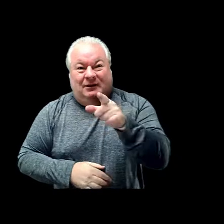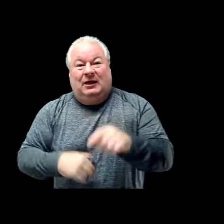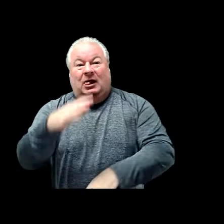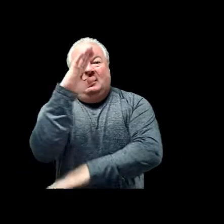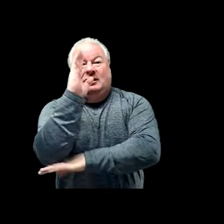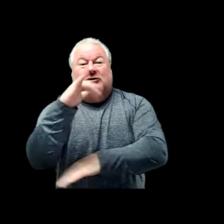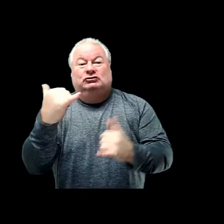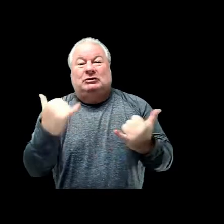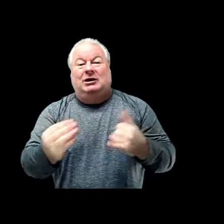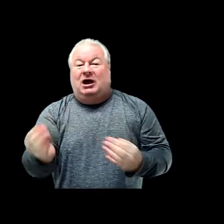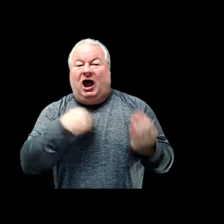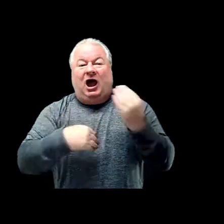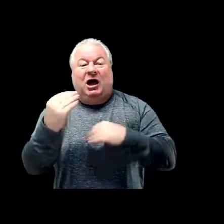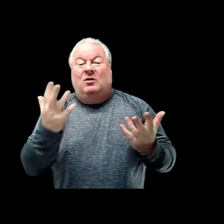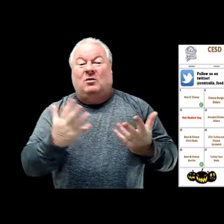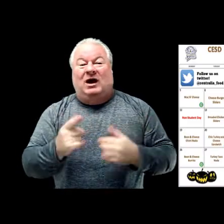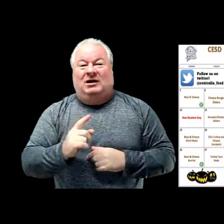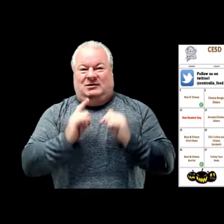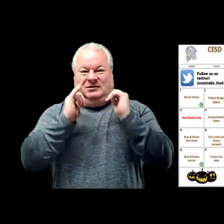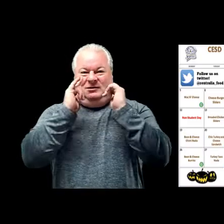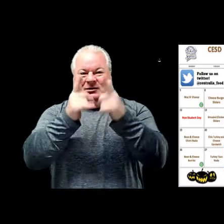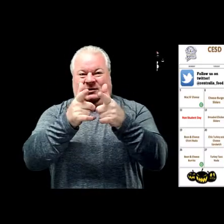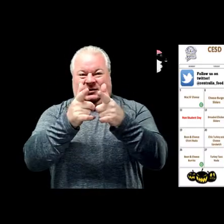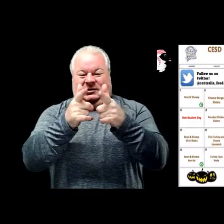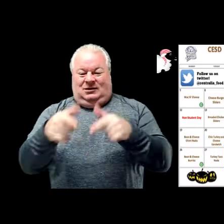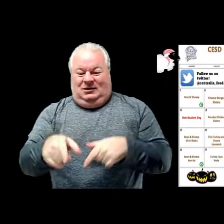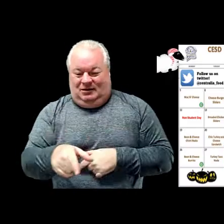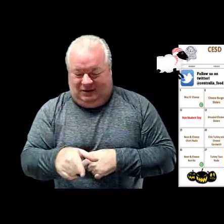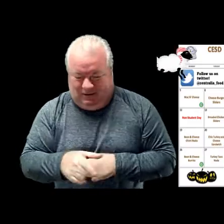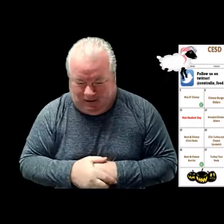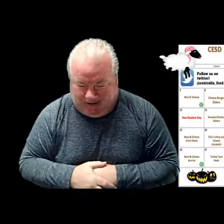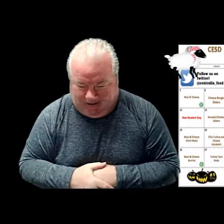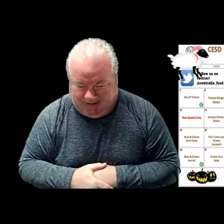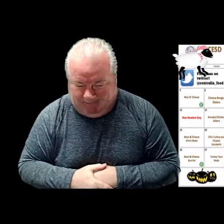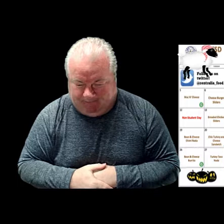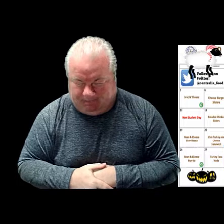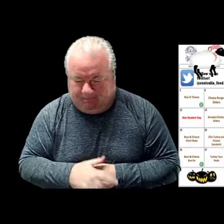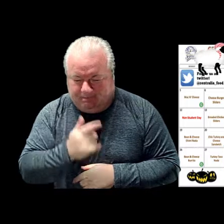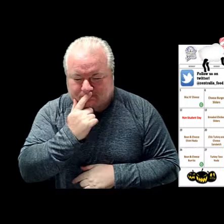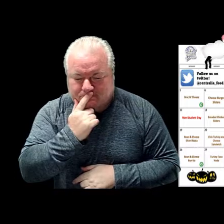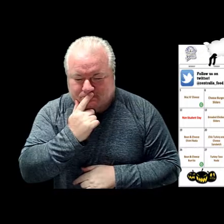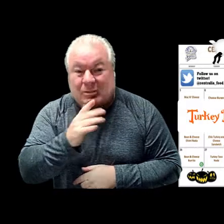Okay, for lunch today, we have